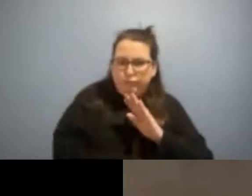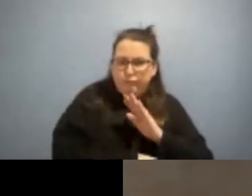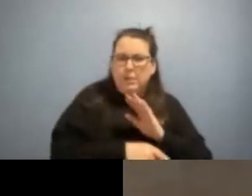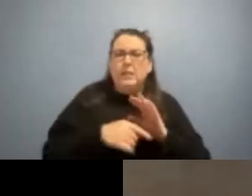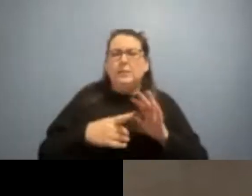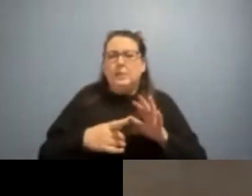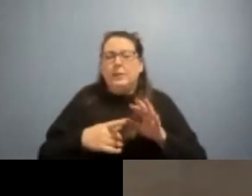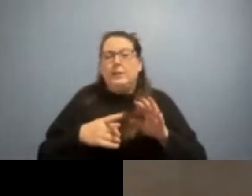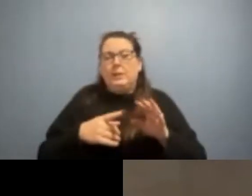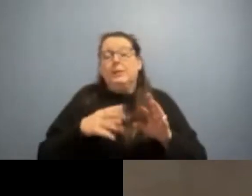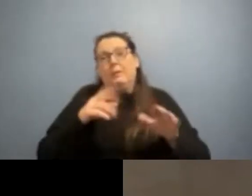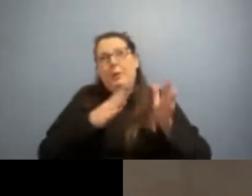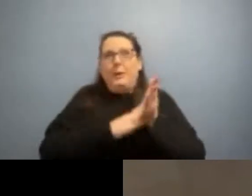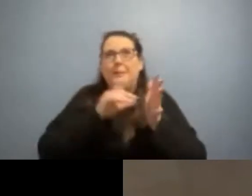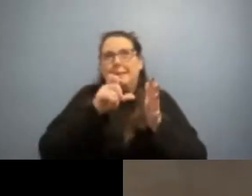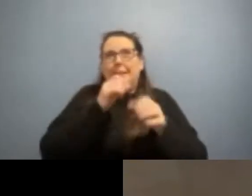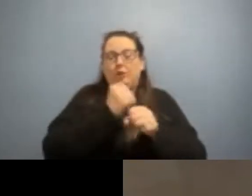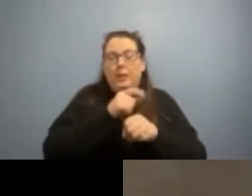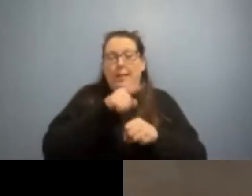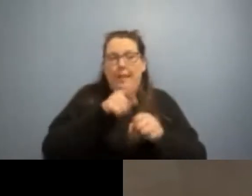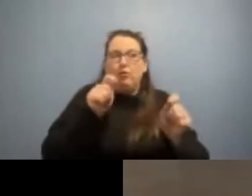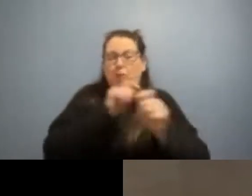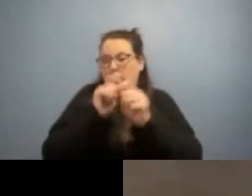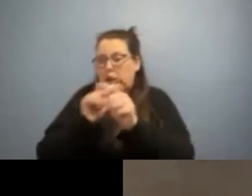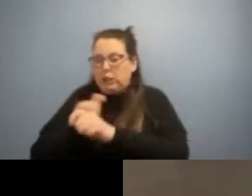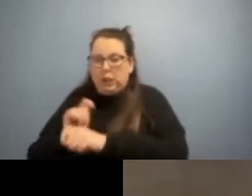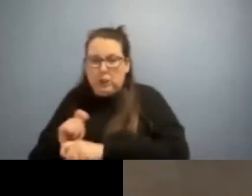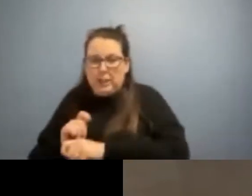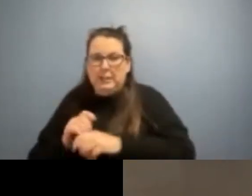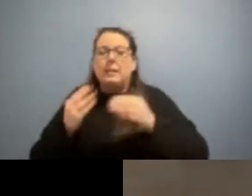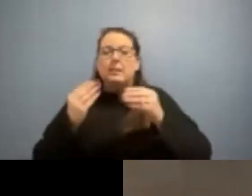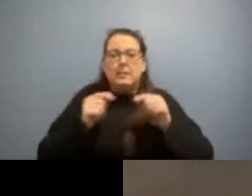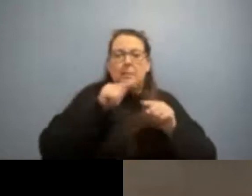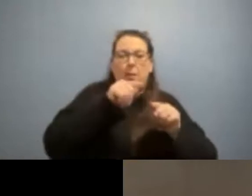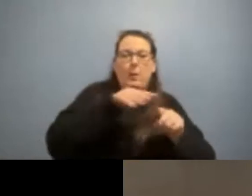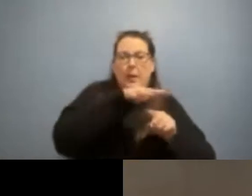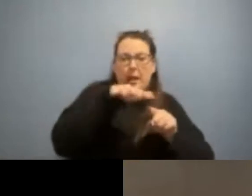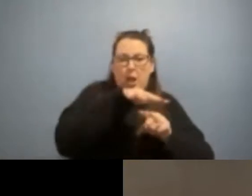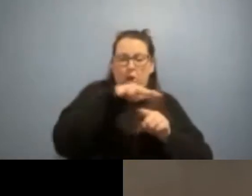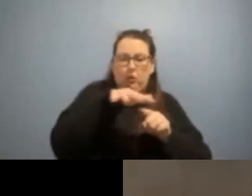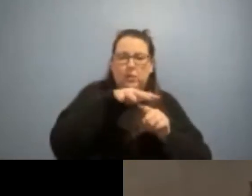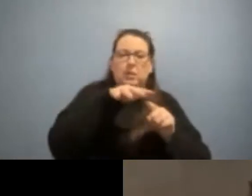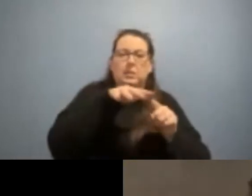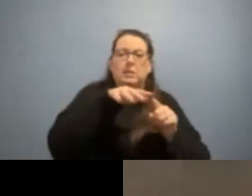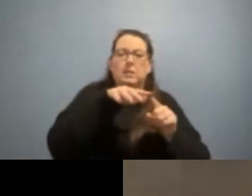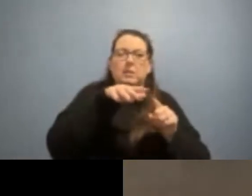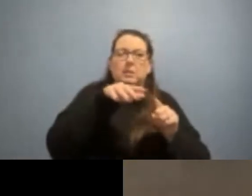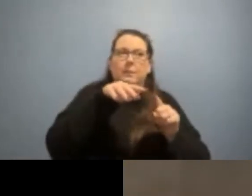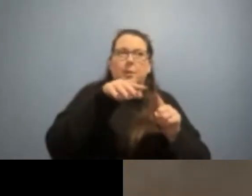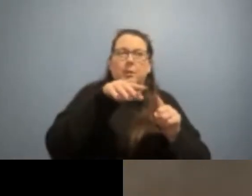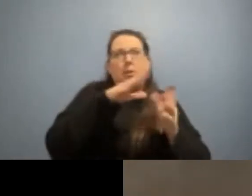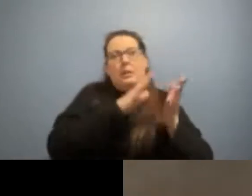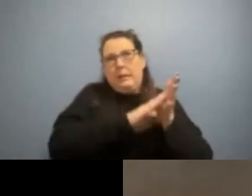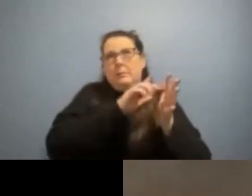time. One of the reasons some of these exposure sites, unfortunately, one of the things we have found through the course